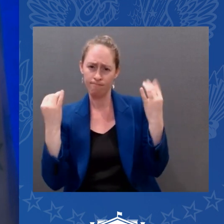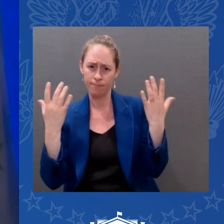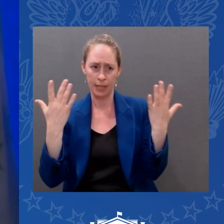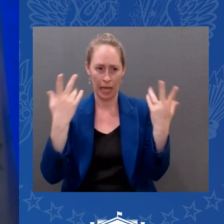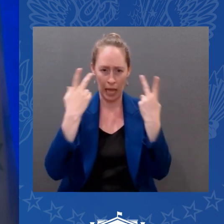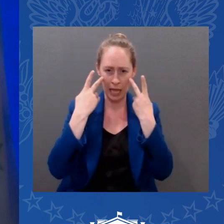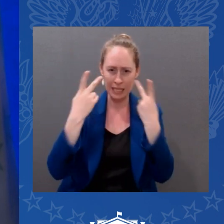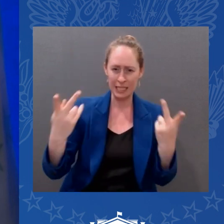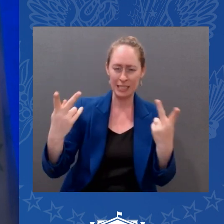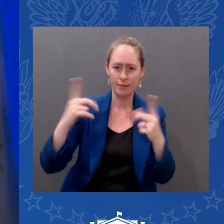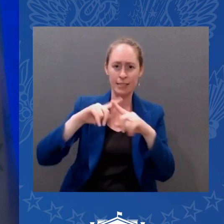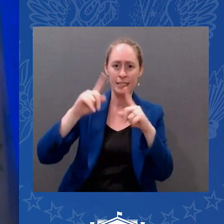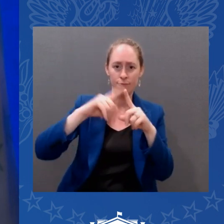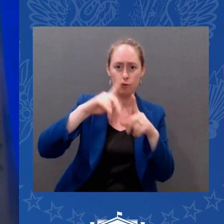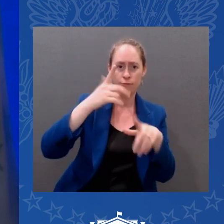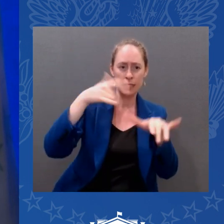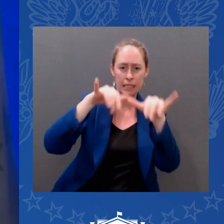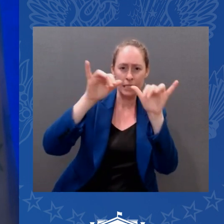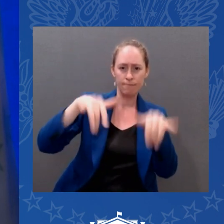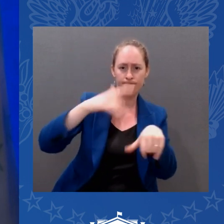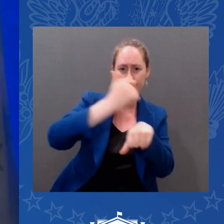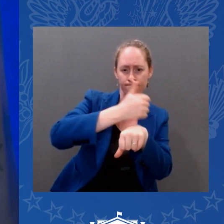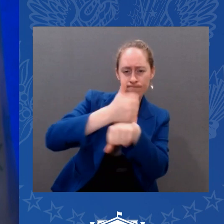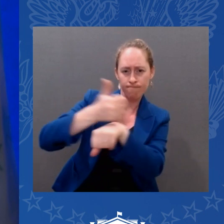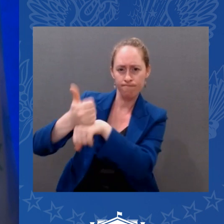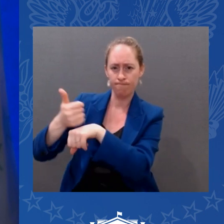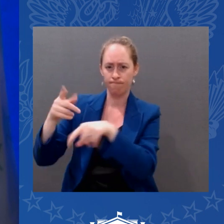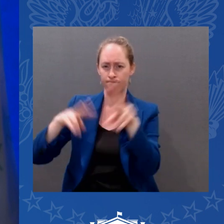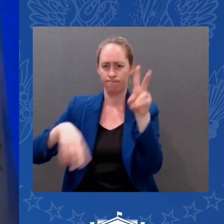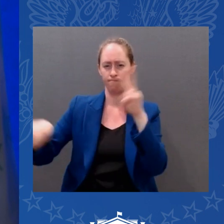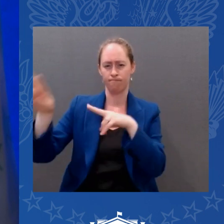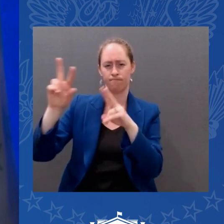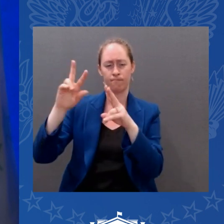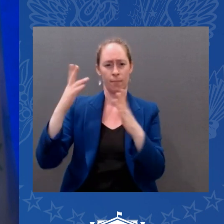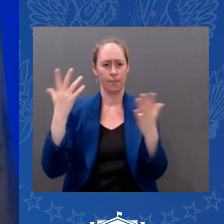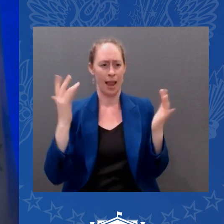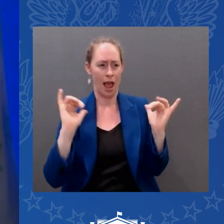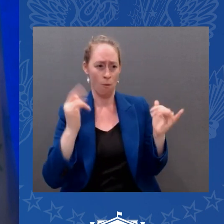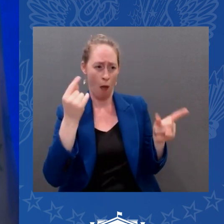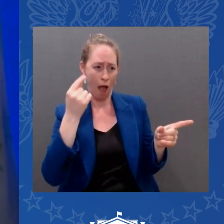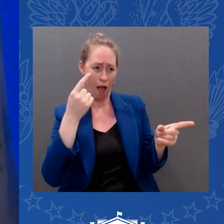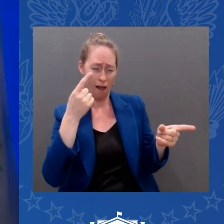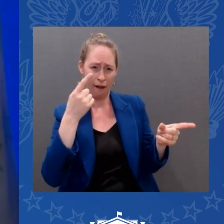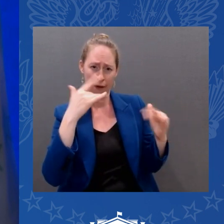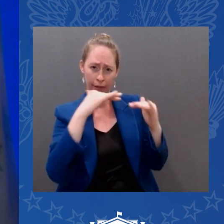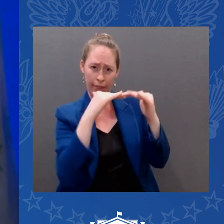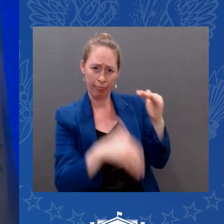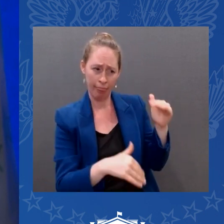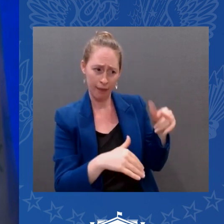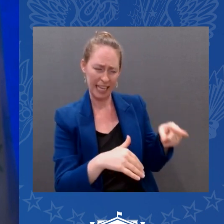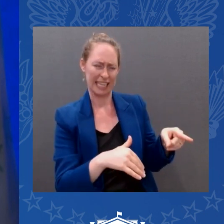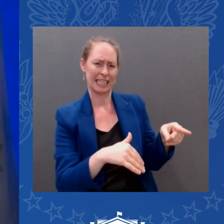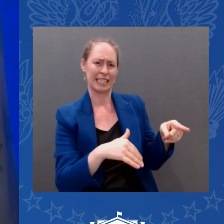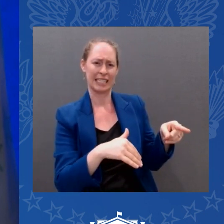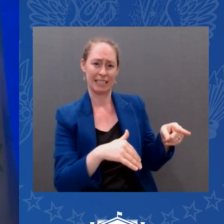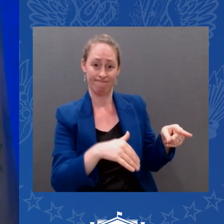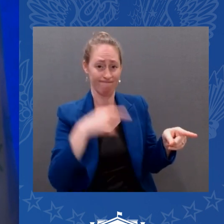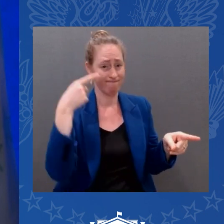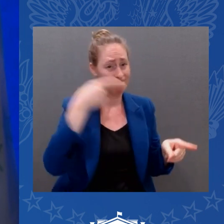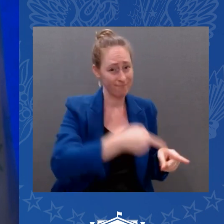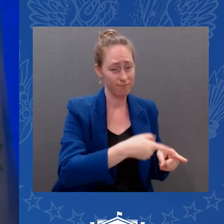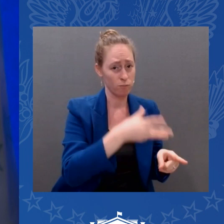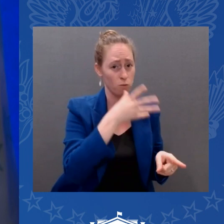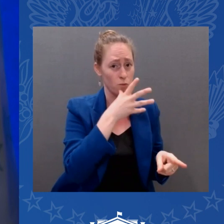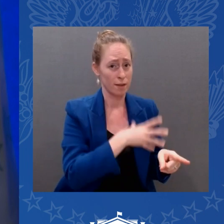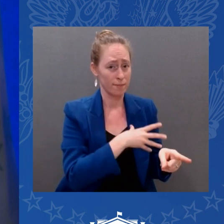issues of inequality and underrepresentation of women. I am proud to have collaborated